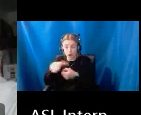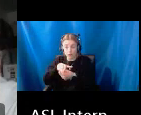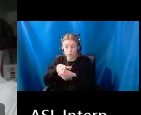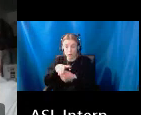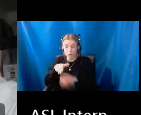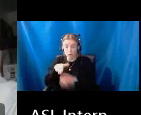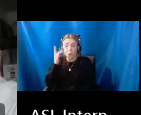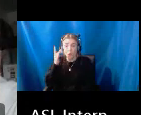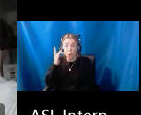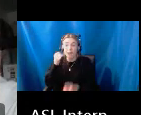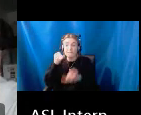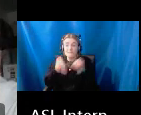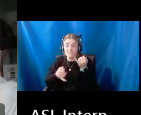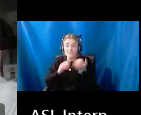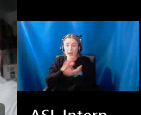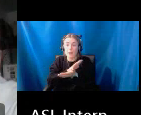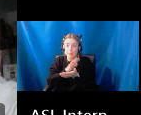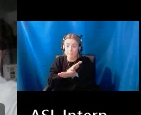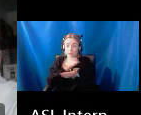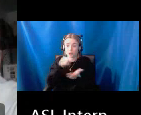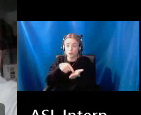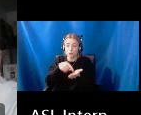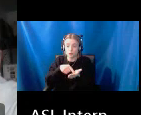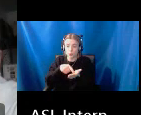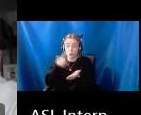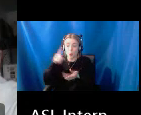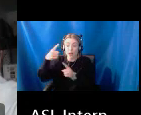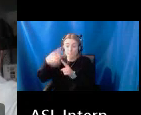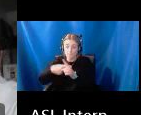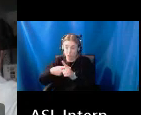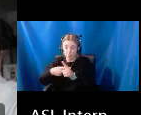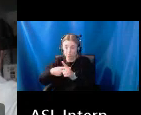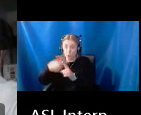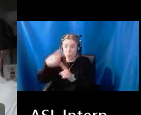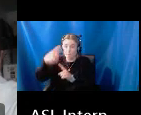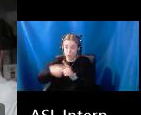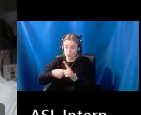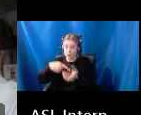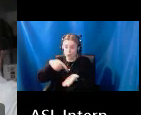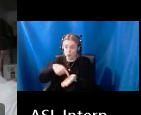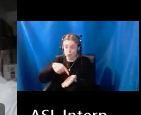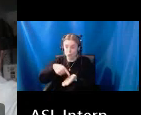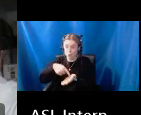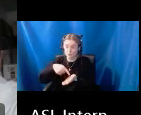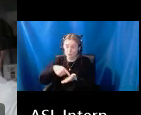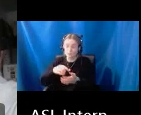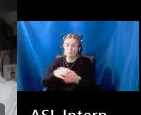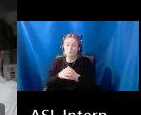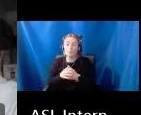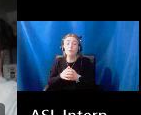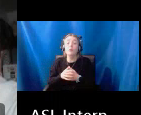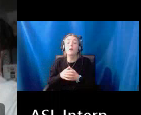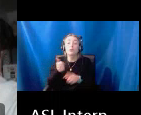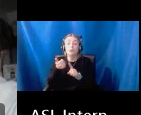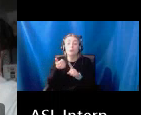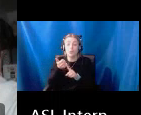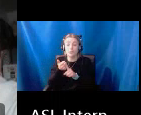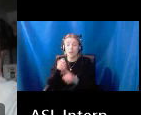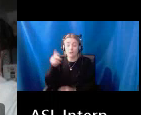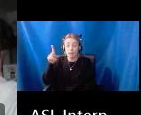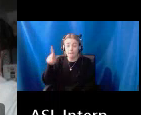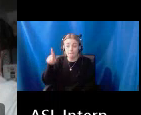month. Your 3,000 word paper is due in a month. And you're going to also have to put together a PowerPoint to share